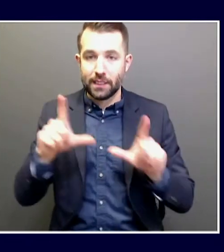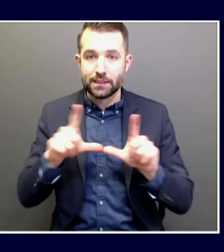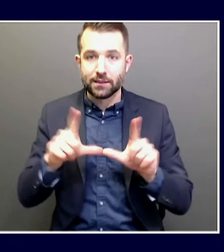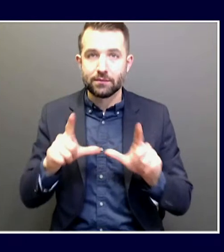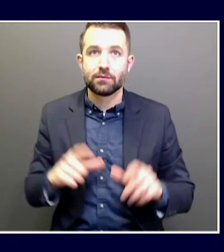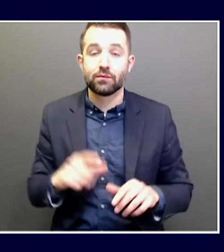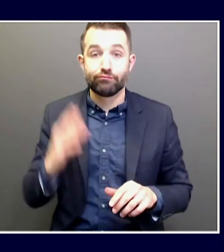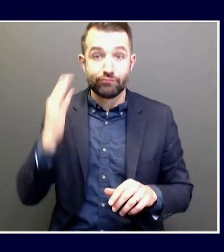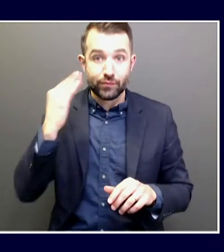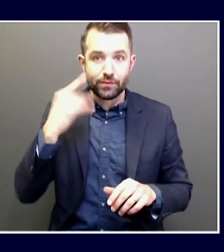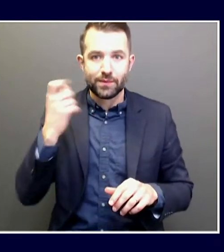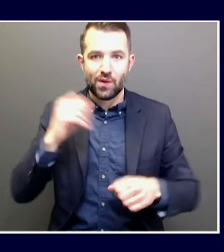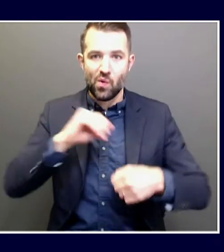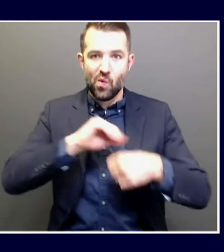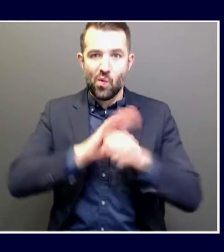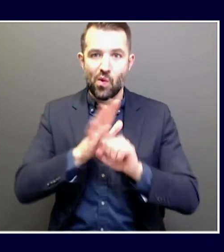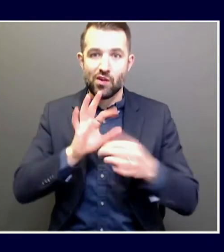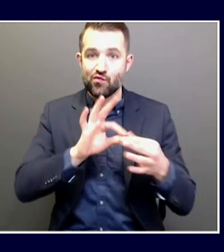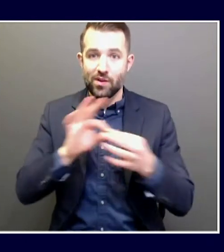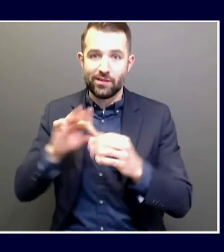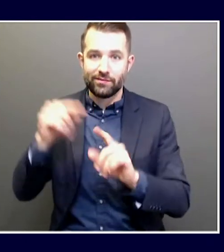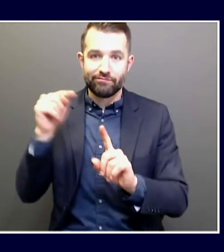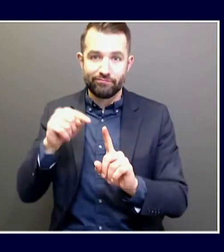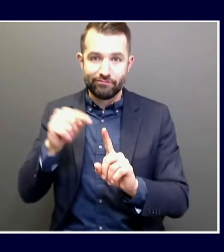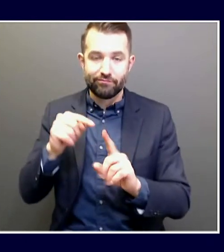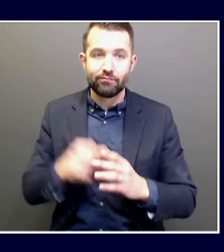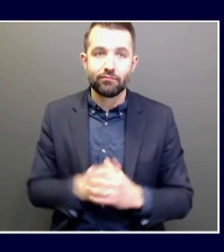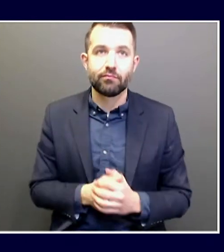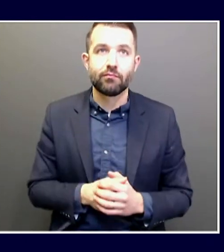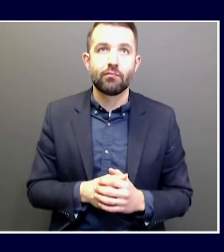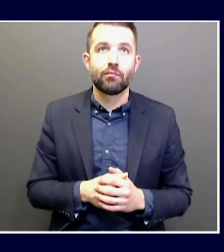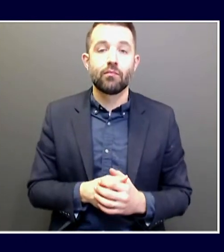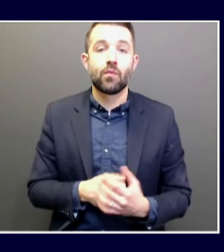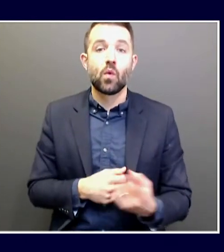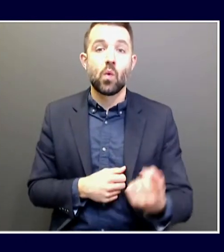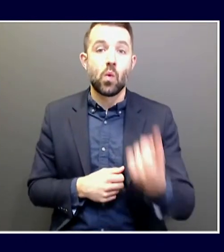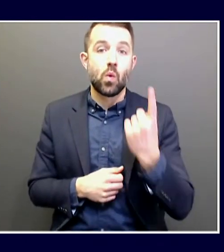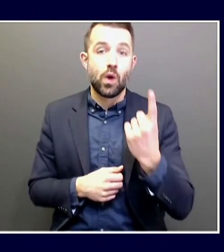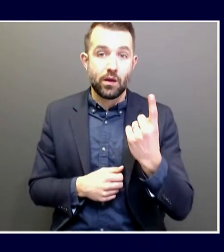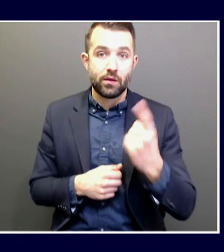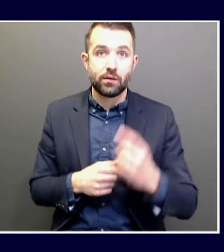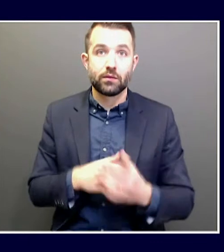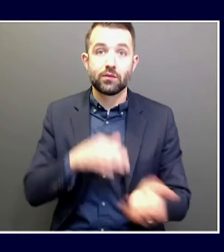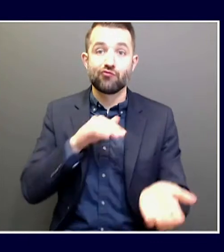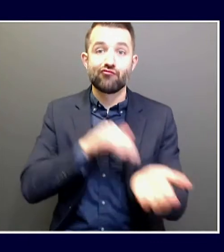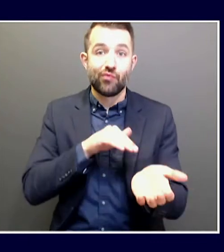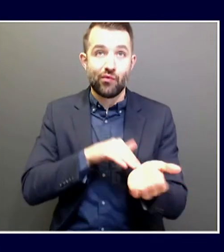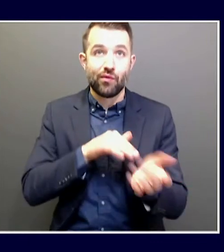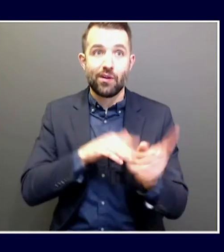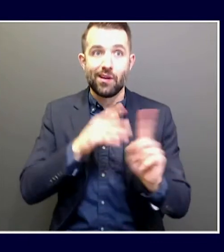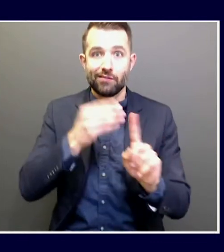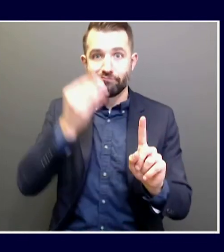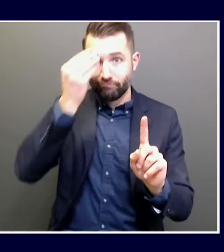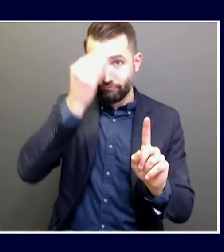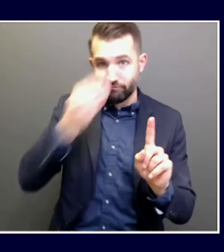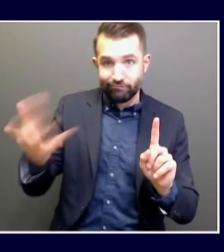yesterday. And I know that one of those lawmakers briefed lawmakers, or one of those doctors briefed lawmakers a few weeks ago.